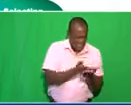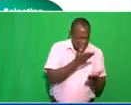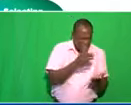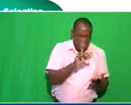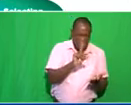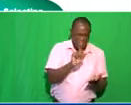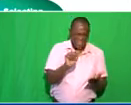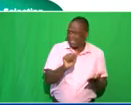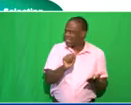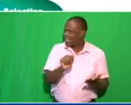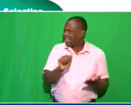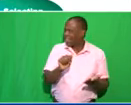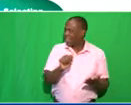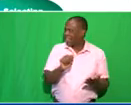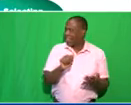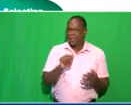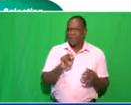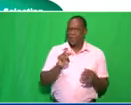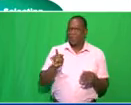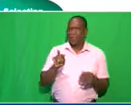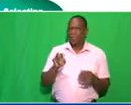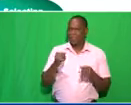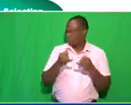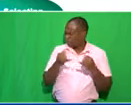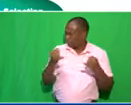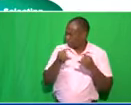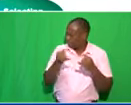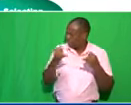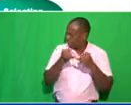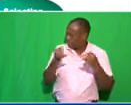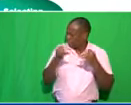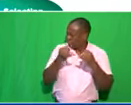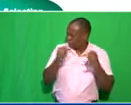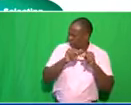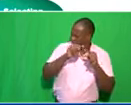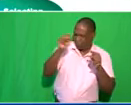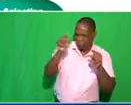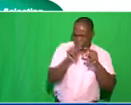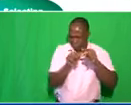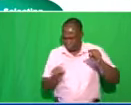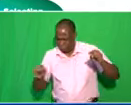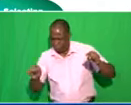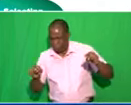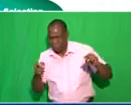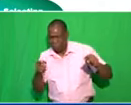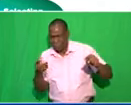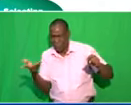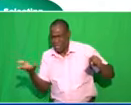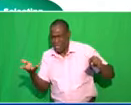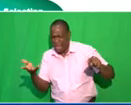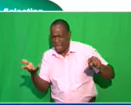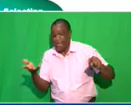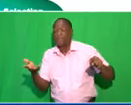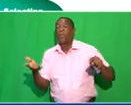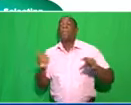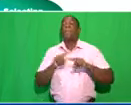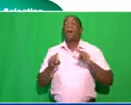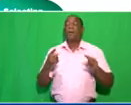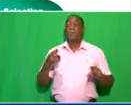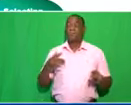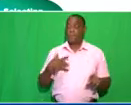like all these lines, right? But we think that the data empower citizens to